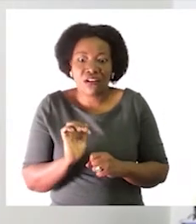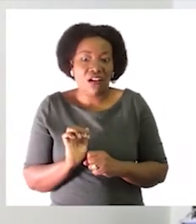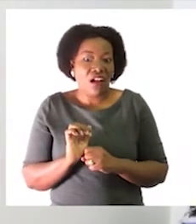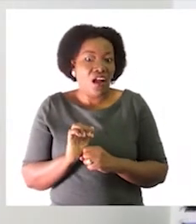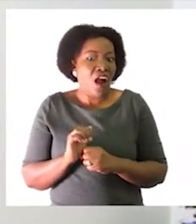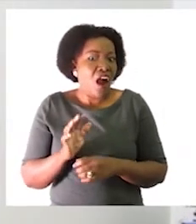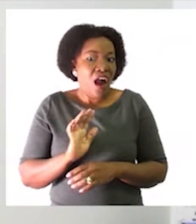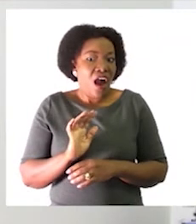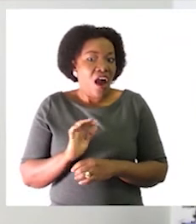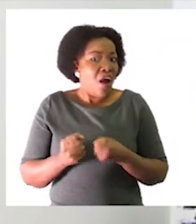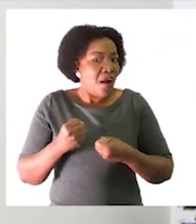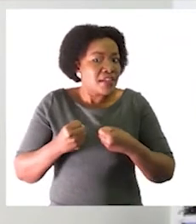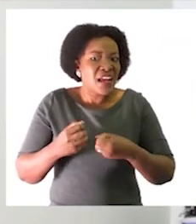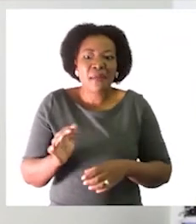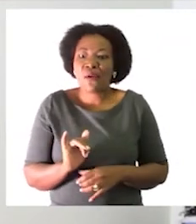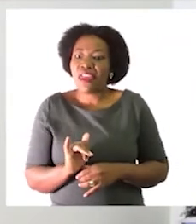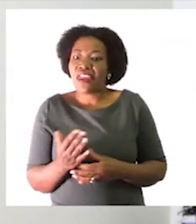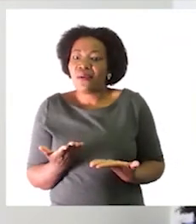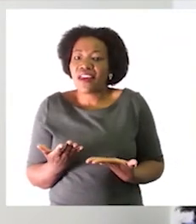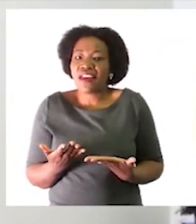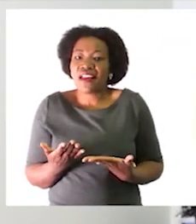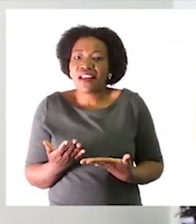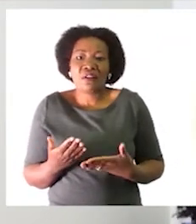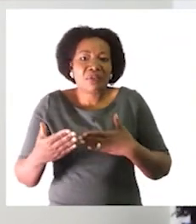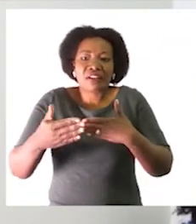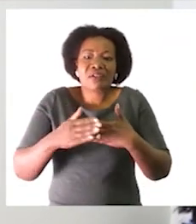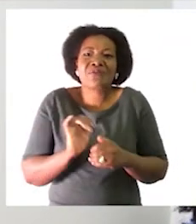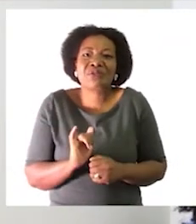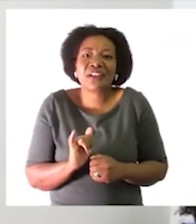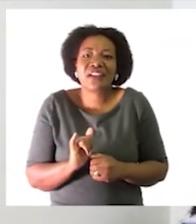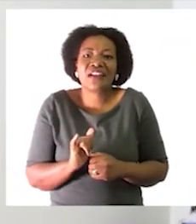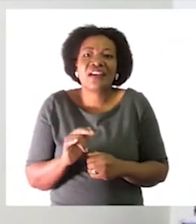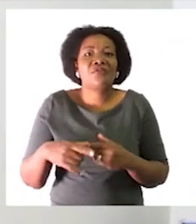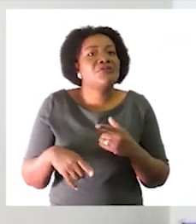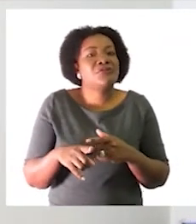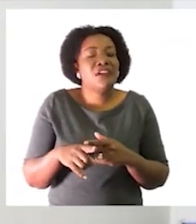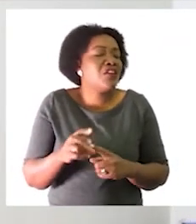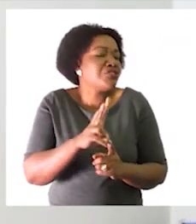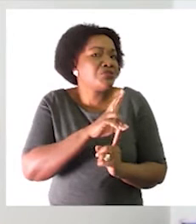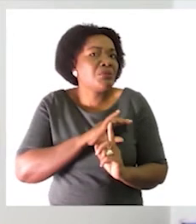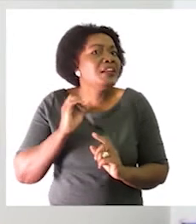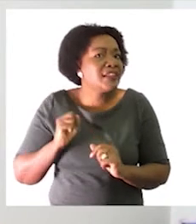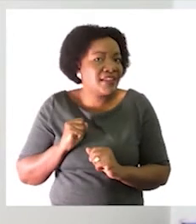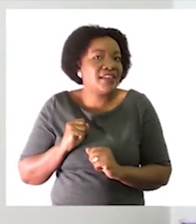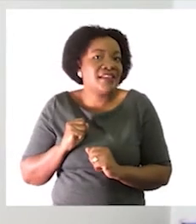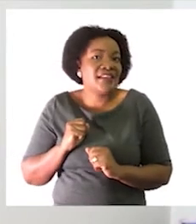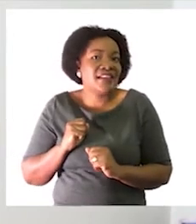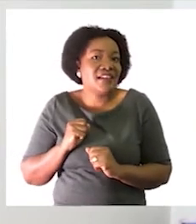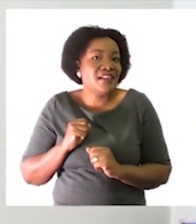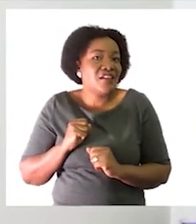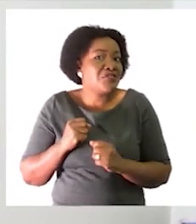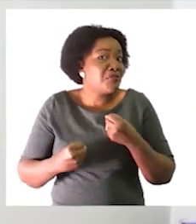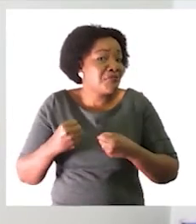number do you think you have to run to? Which one is the nearest one, the closest one? It is 20. It is 20. So